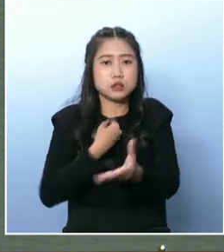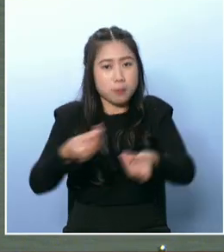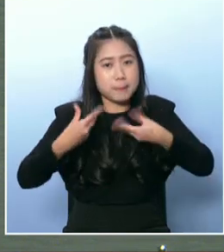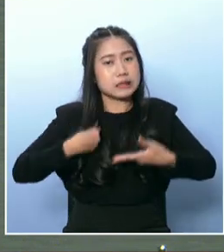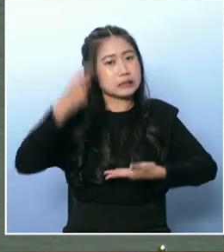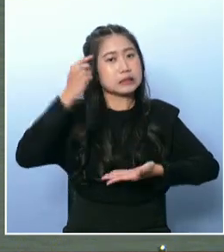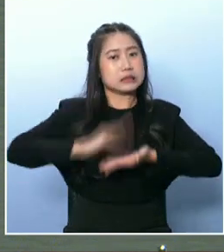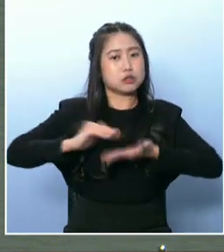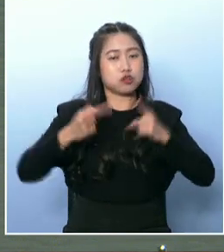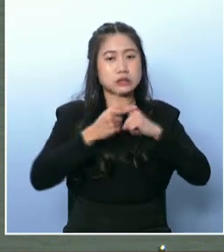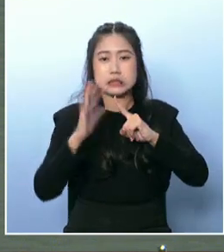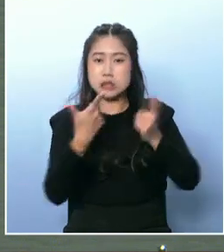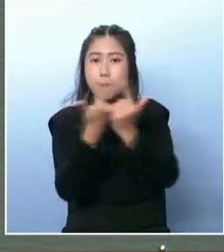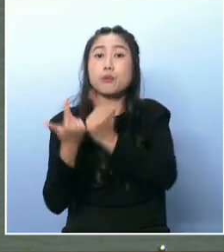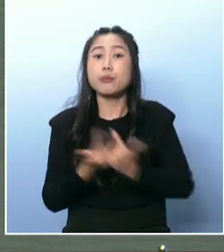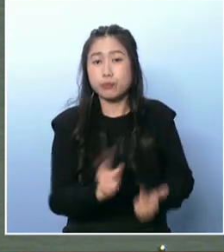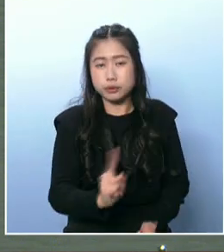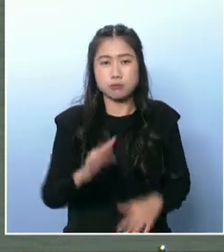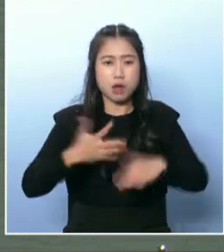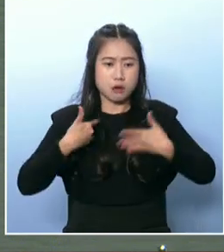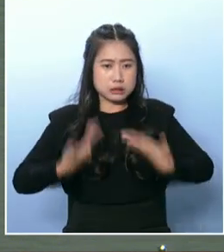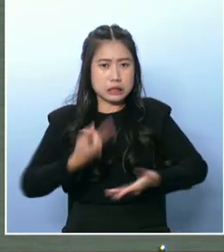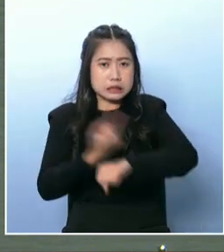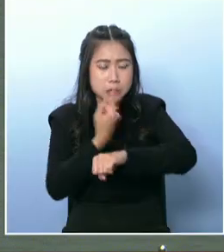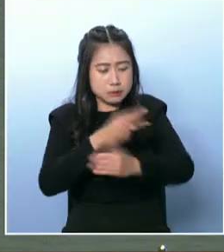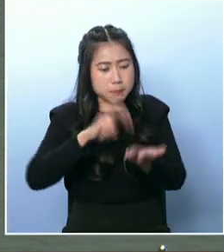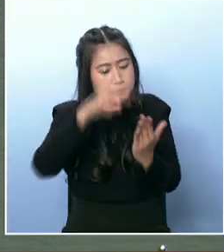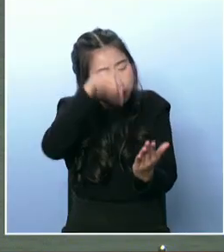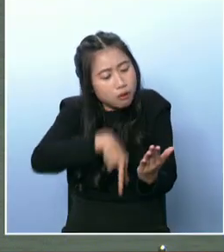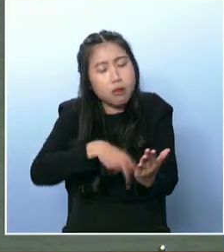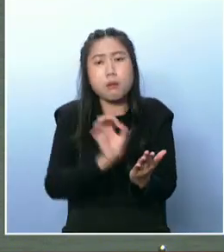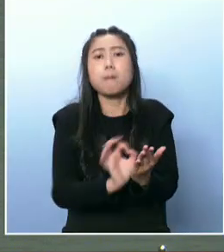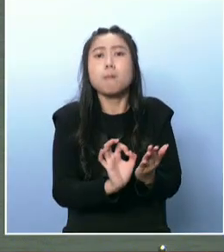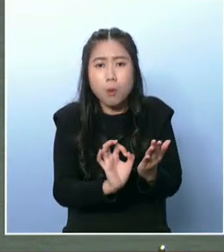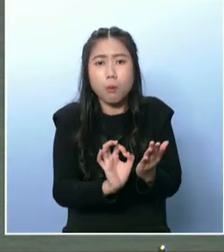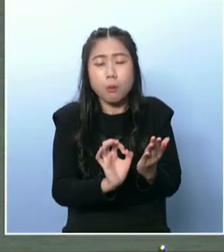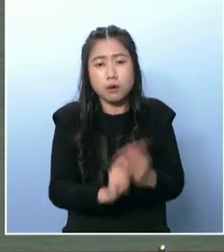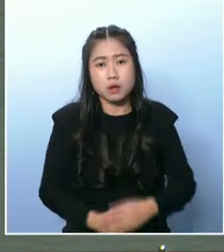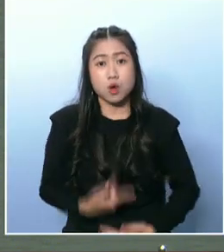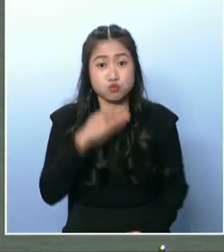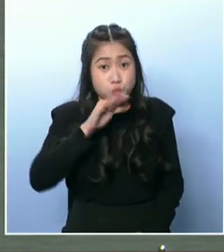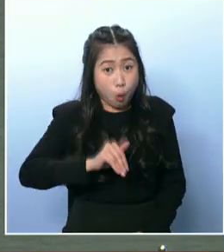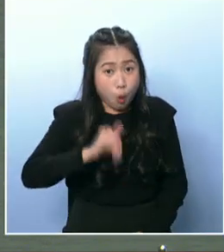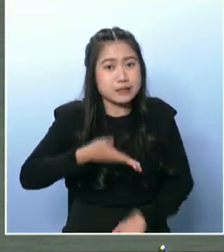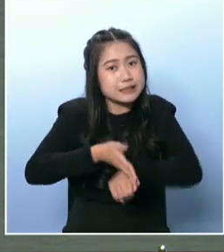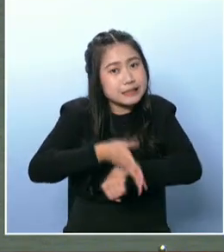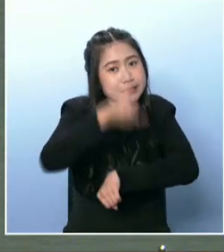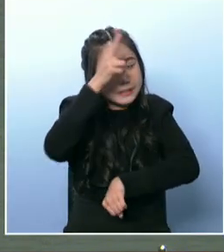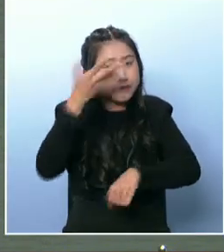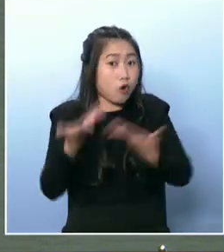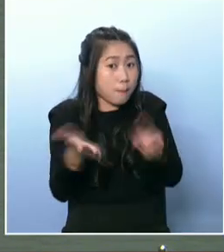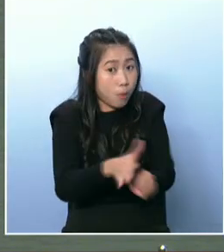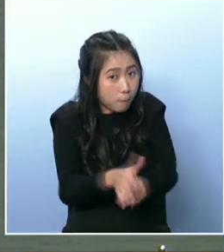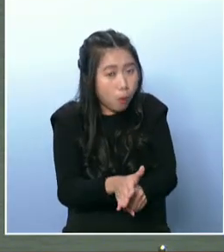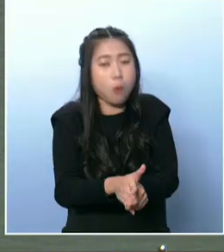psychological therapists, etc., and also nutritionists. They are all needed, but I do not see the information available in